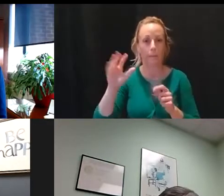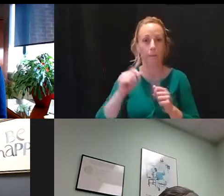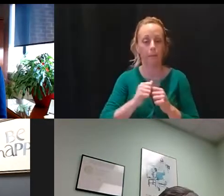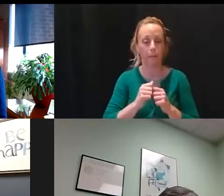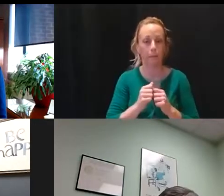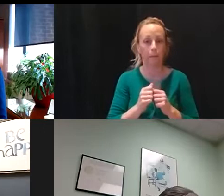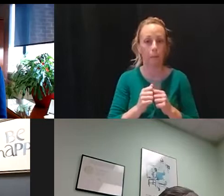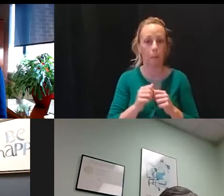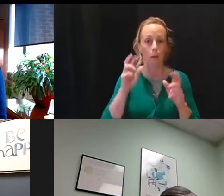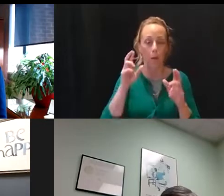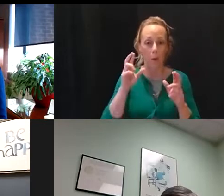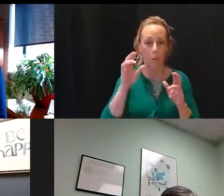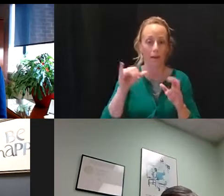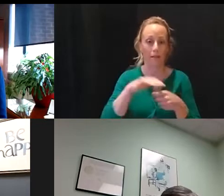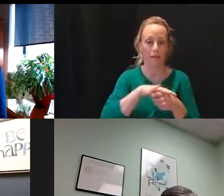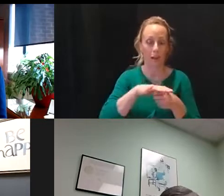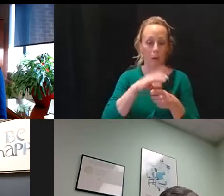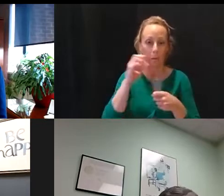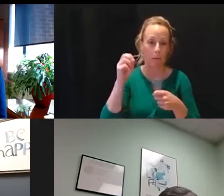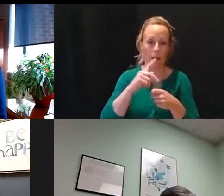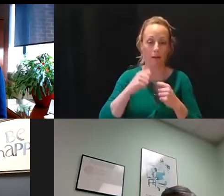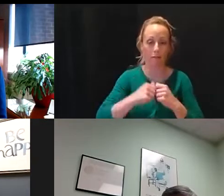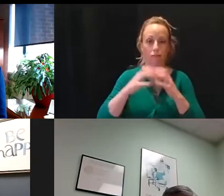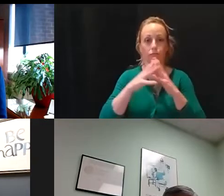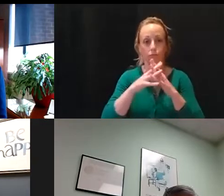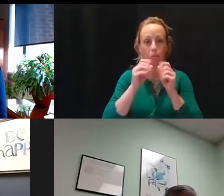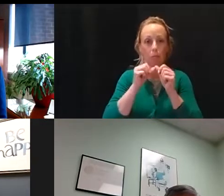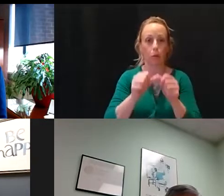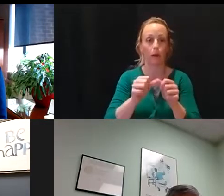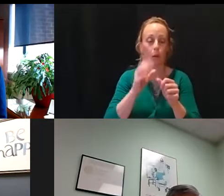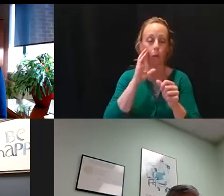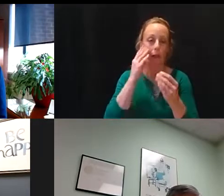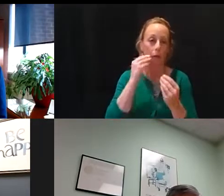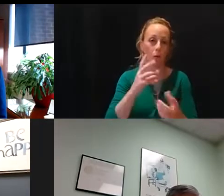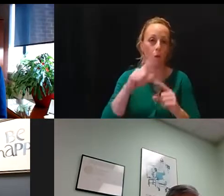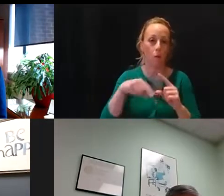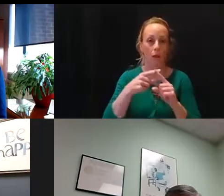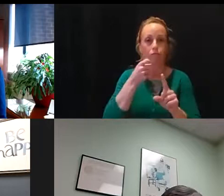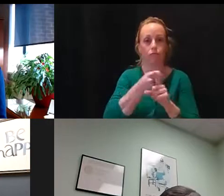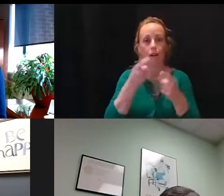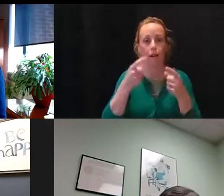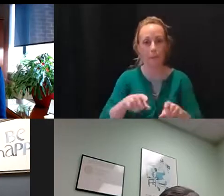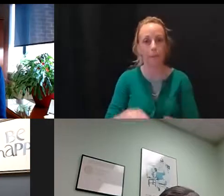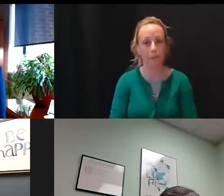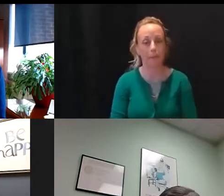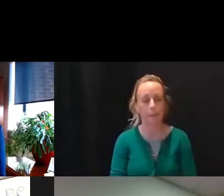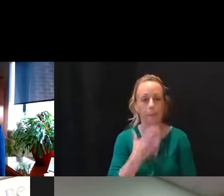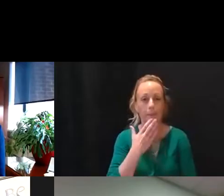site back again very soon, and we'll be updating you on future dates for that. Thank you.